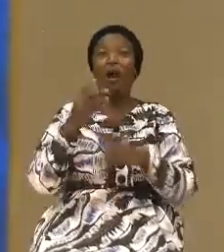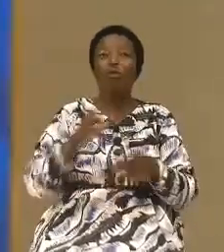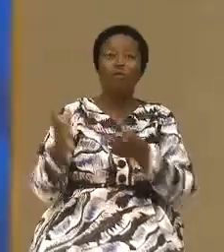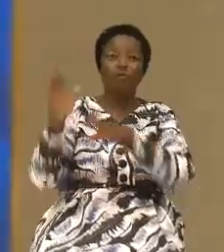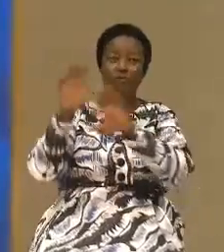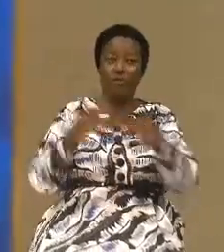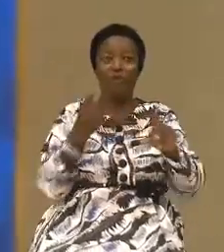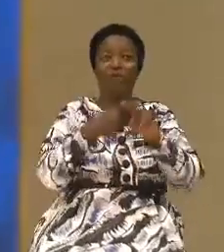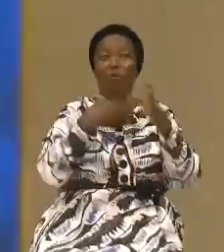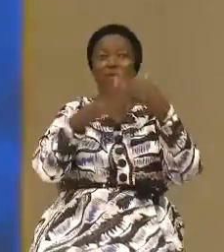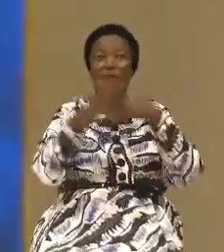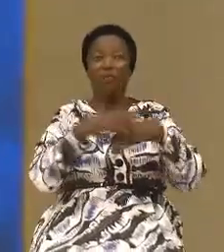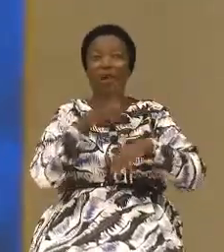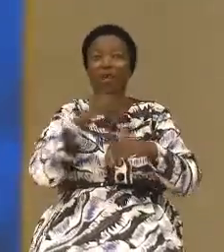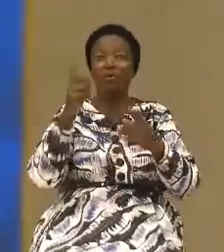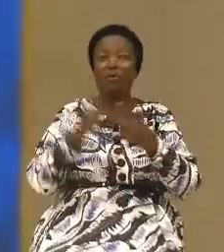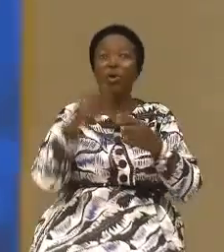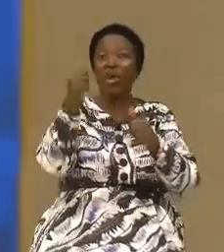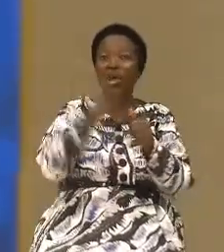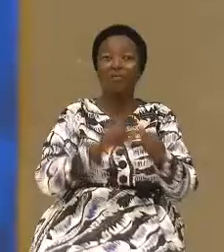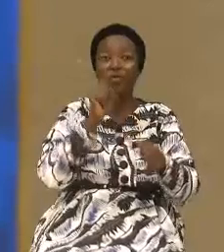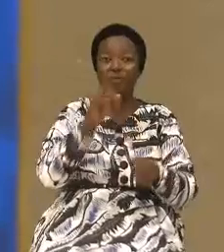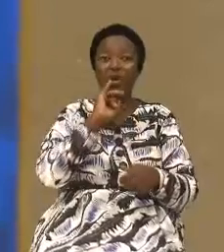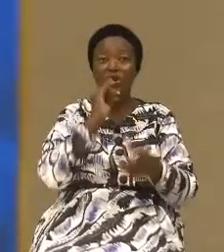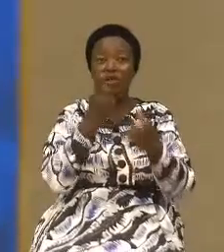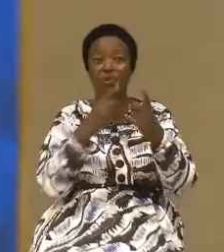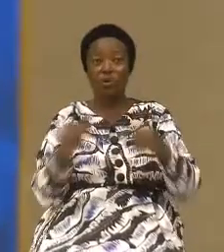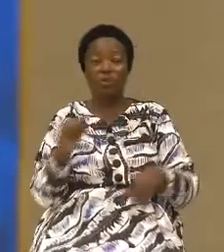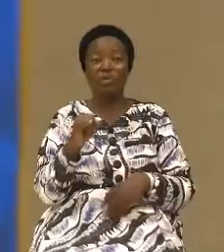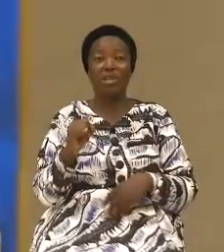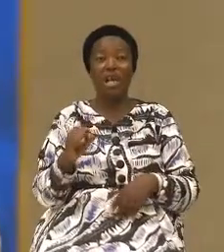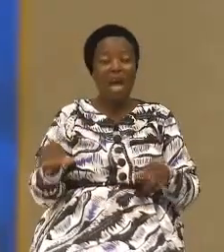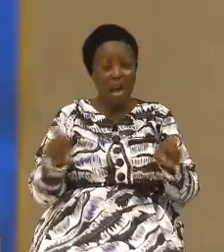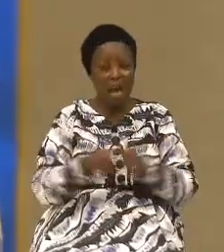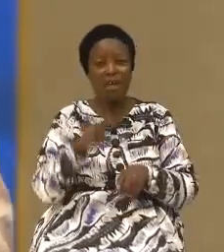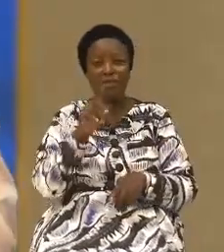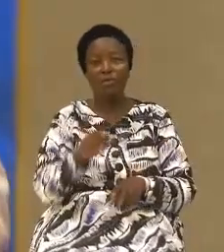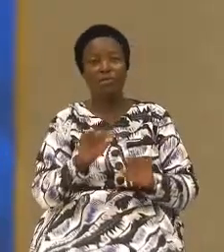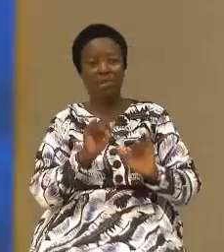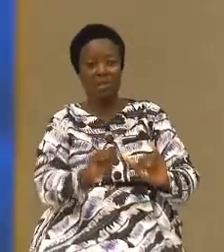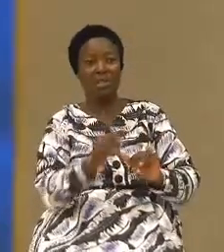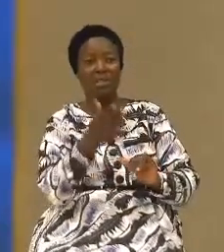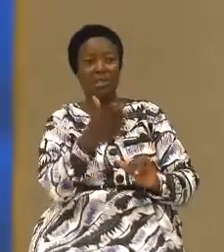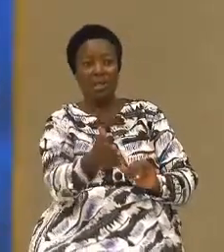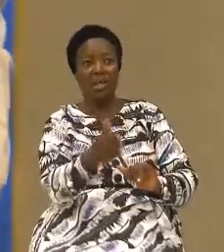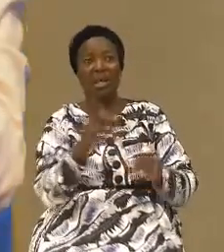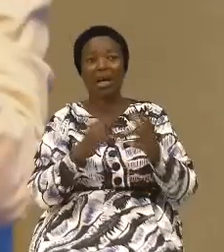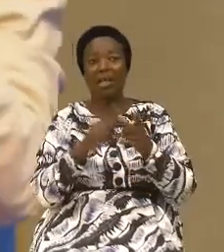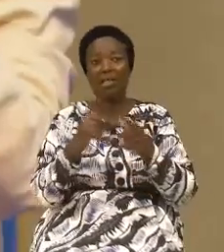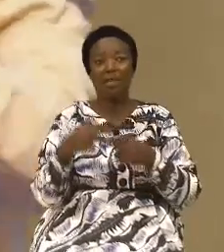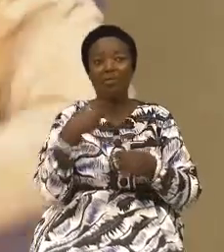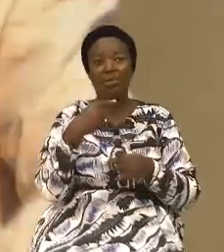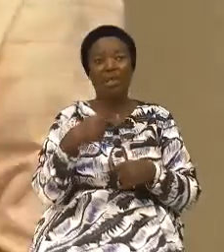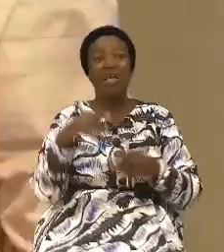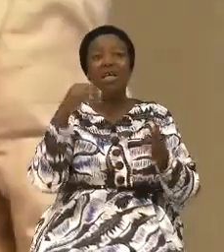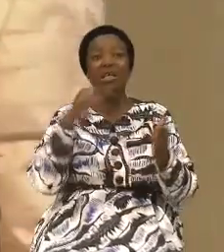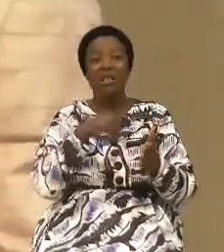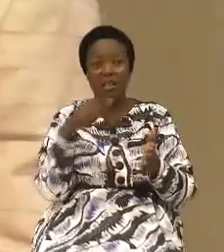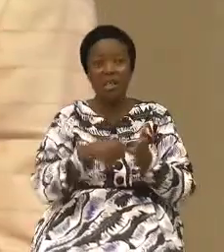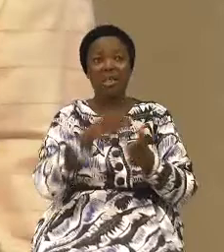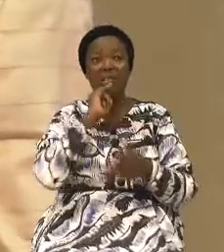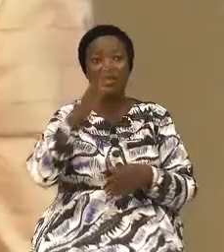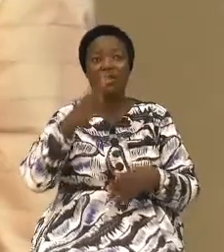unto everyone is coming. As you stay there and you say, this is my